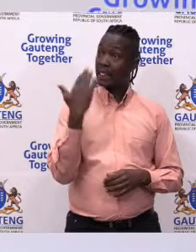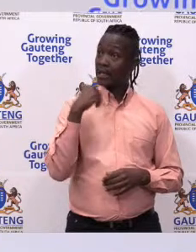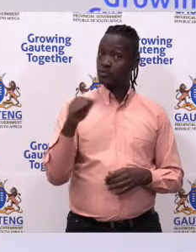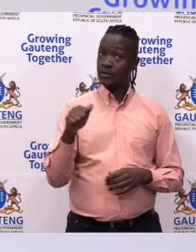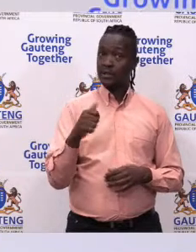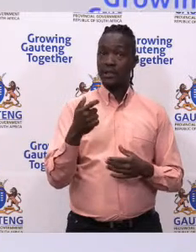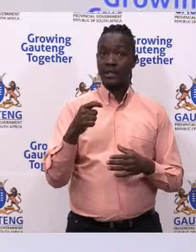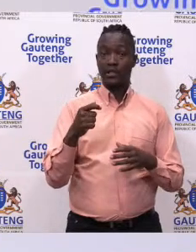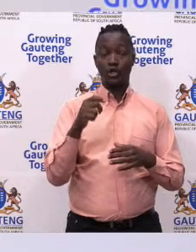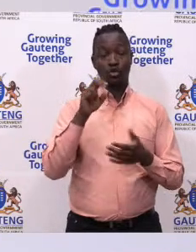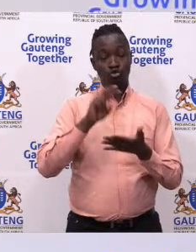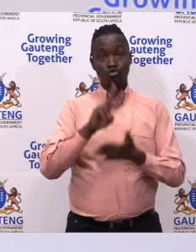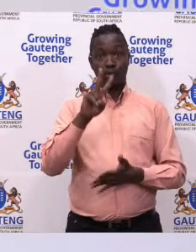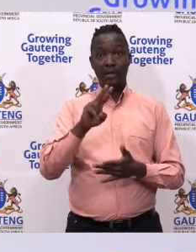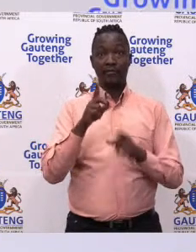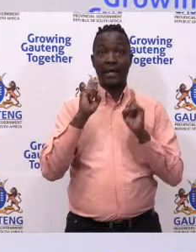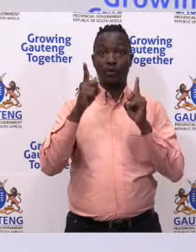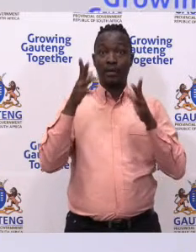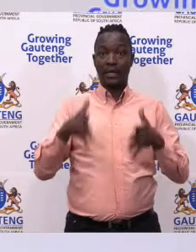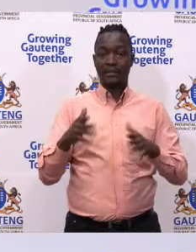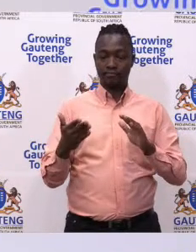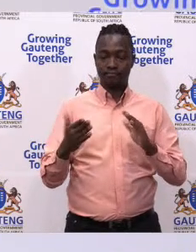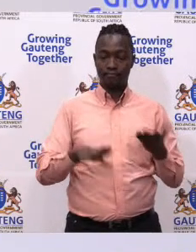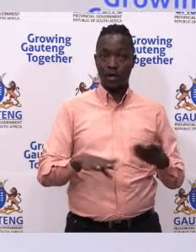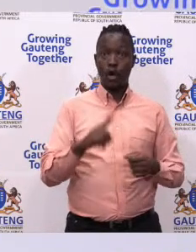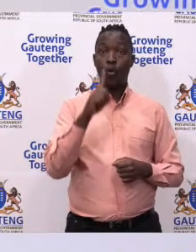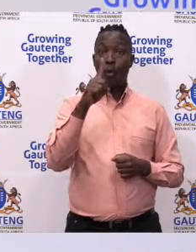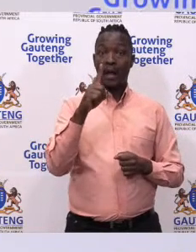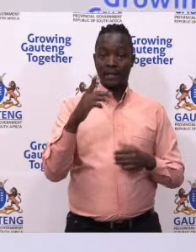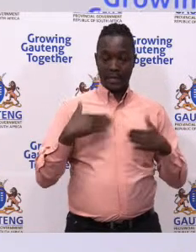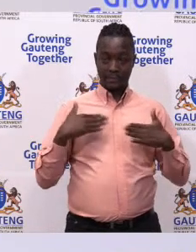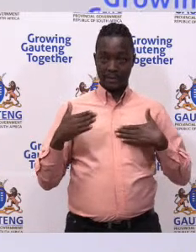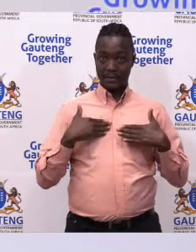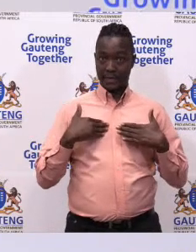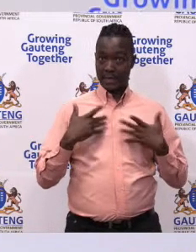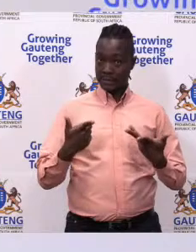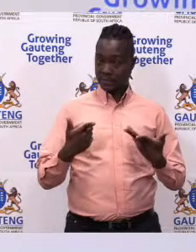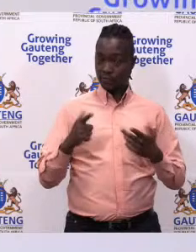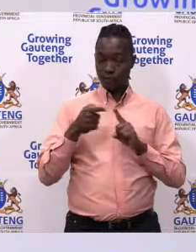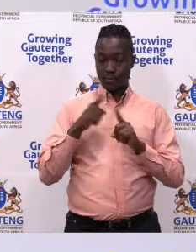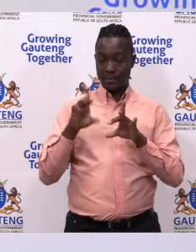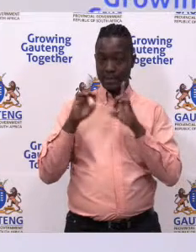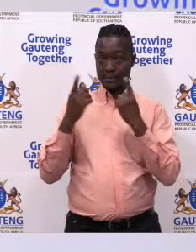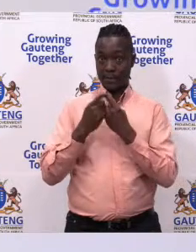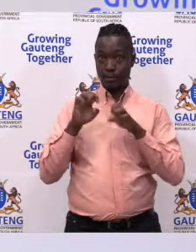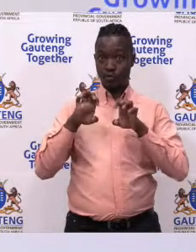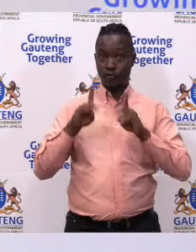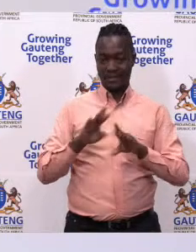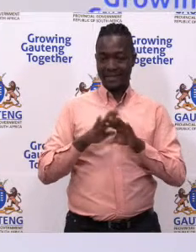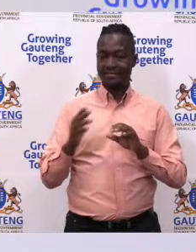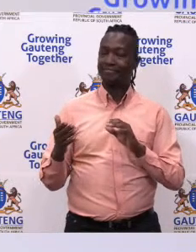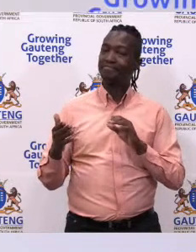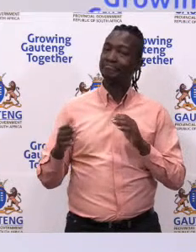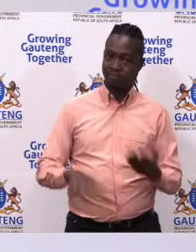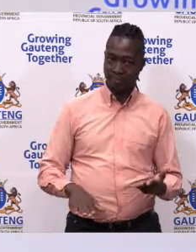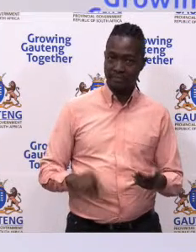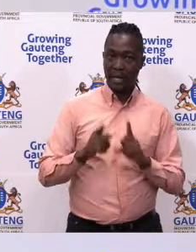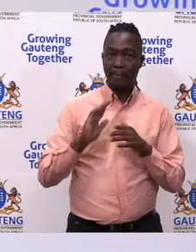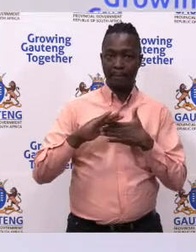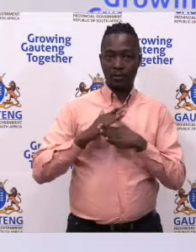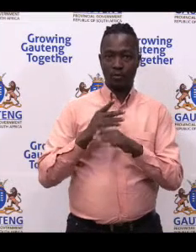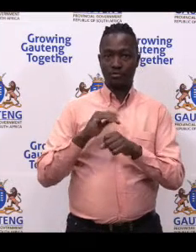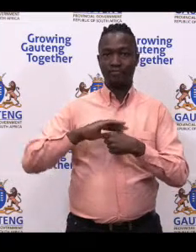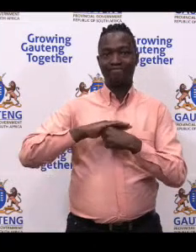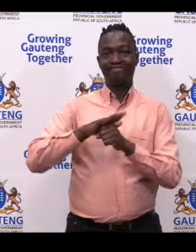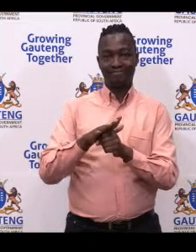since, 1 administrative assistant from the Department of Education, which is a big loss for us. When we